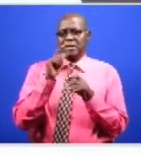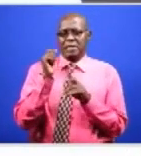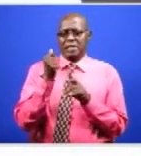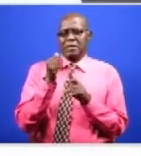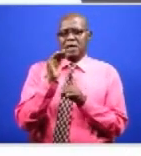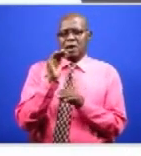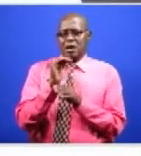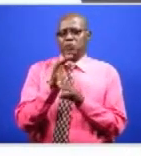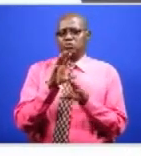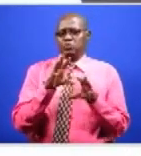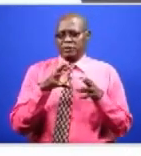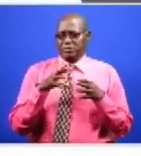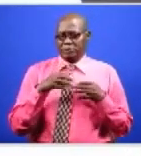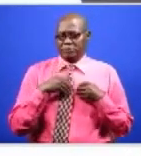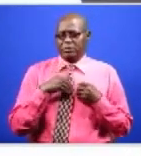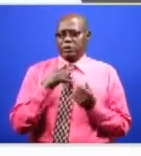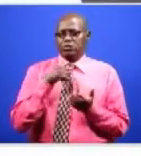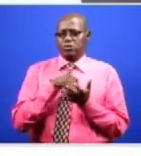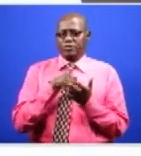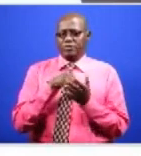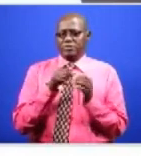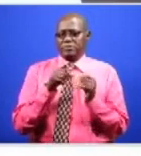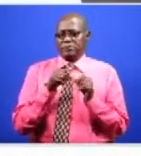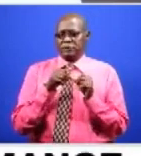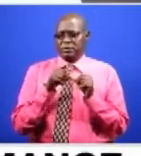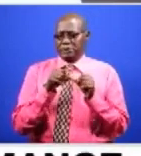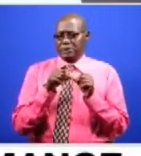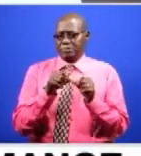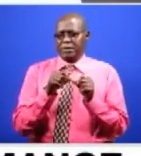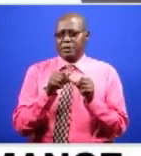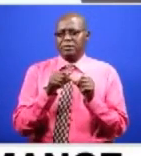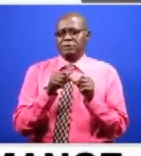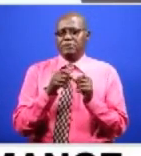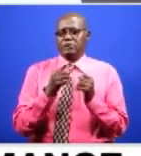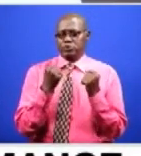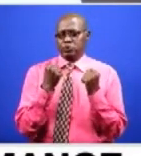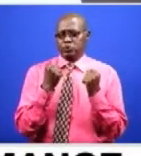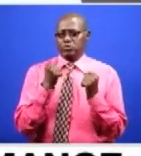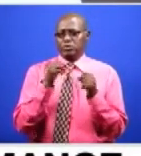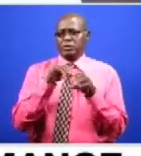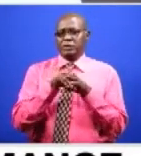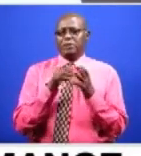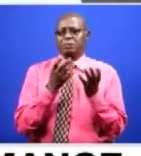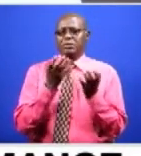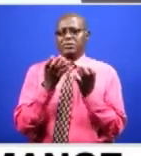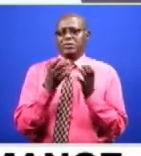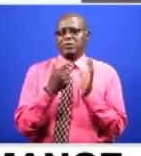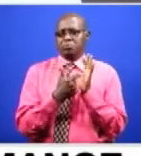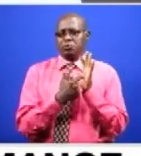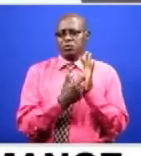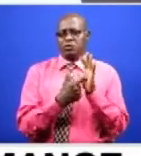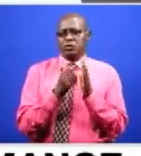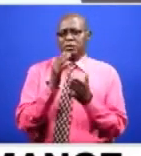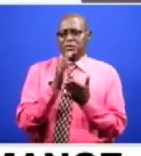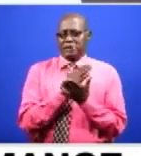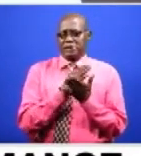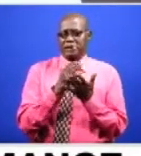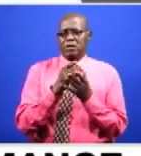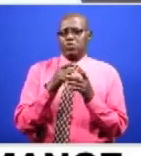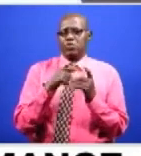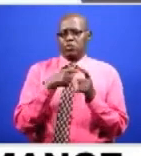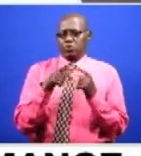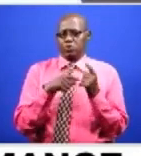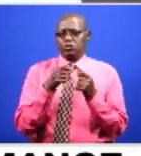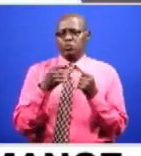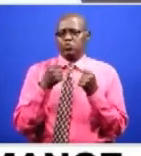inclusivity, sustainability and resilience in their business models to ensure that the sector continues to be a driver of